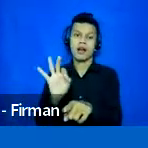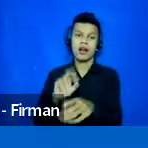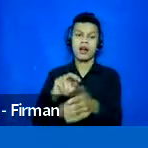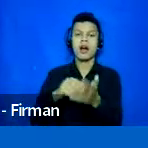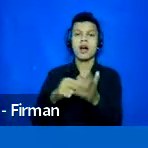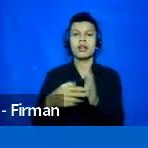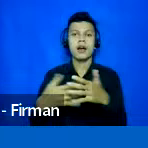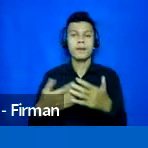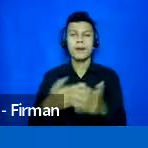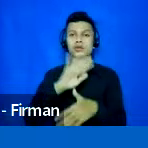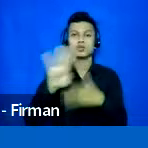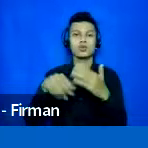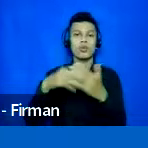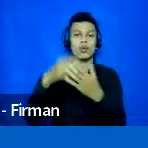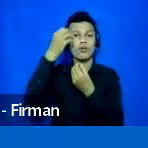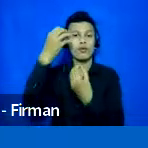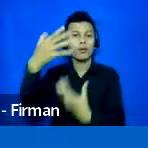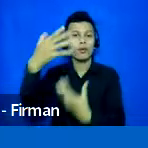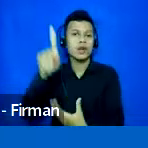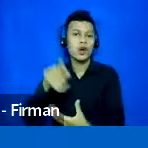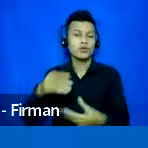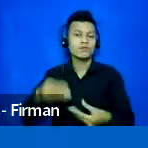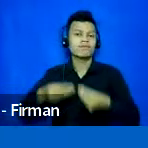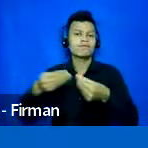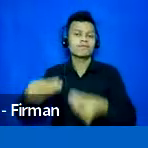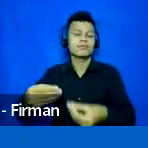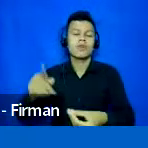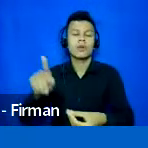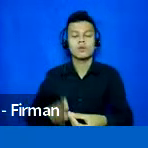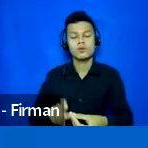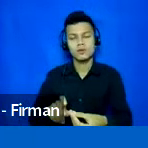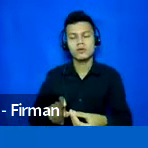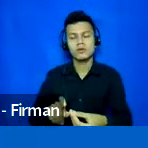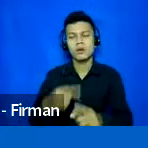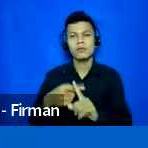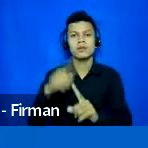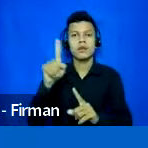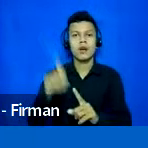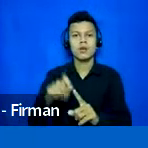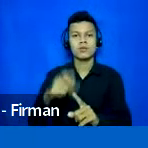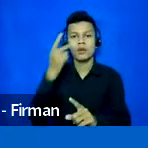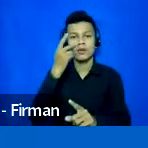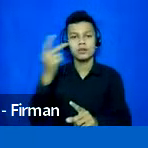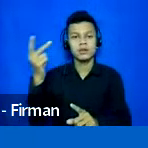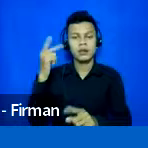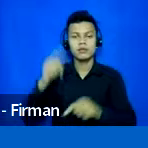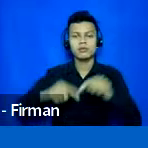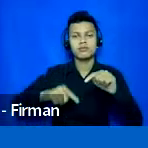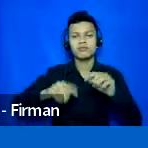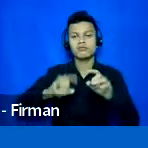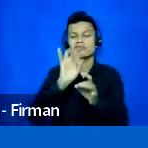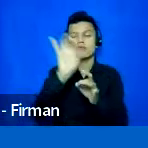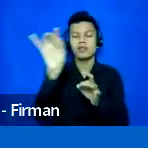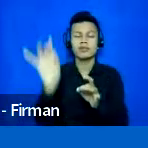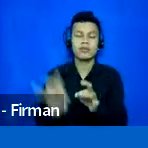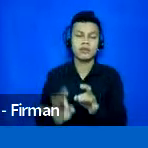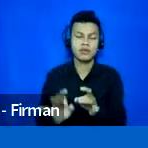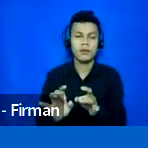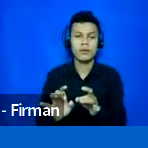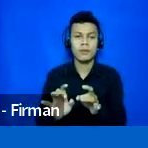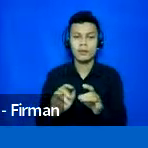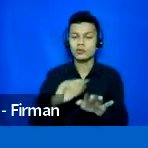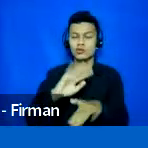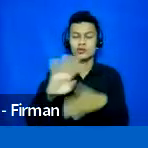available also need to reflect the diversities of constituencies that utilizing internet.